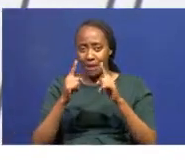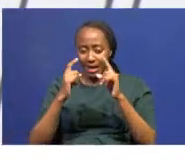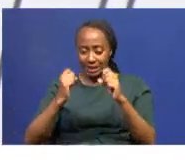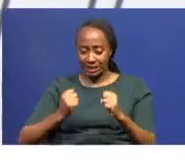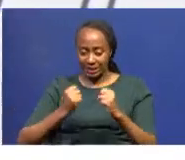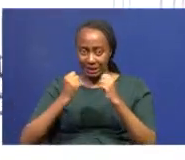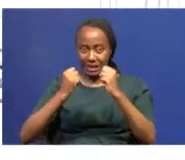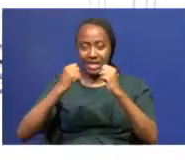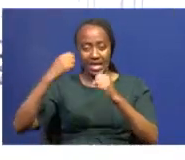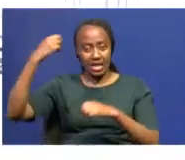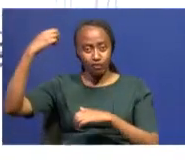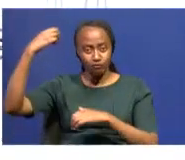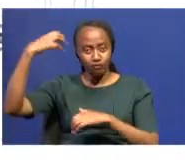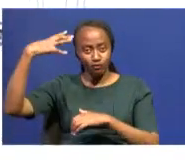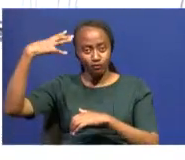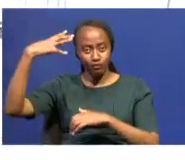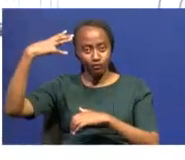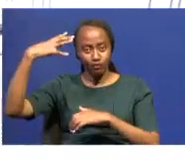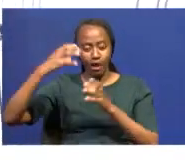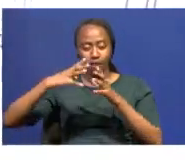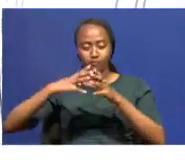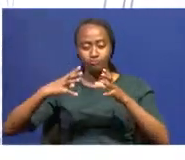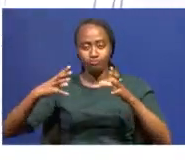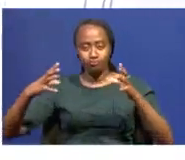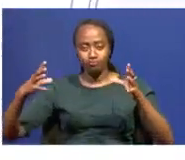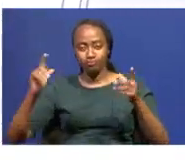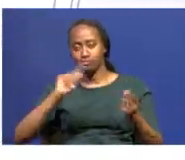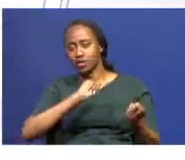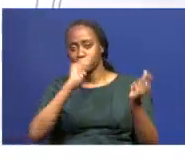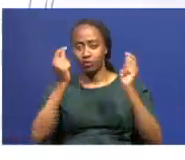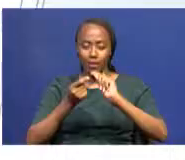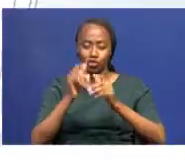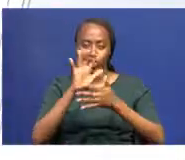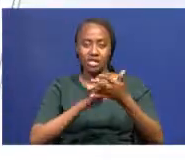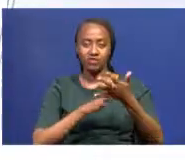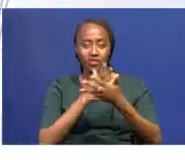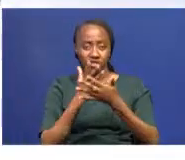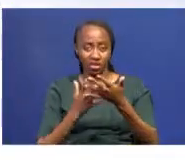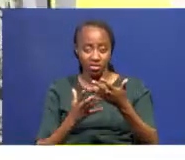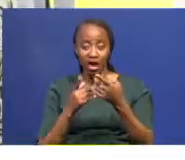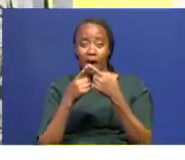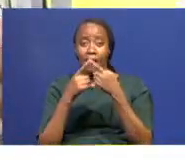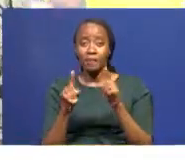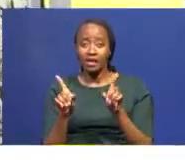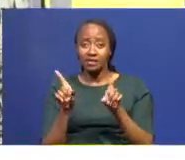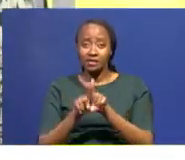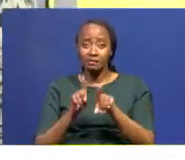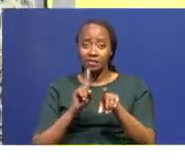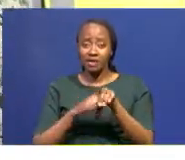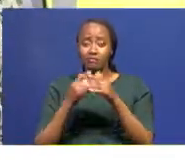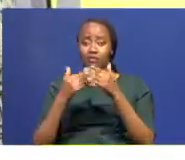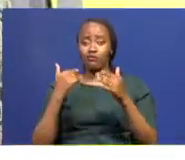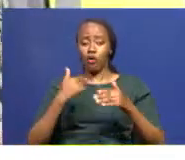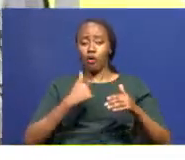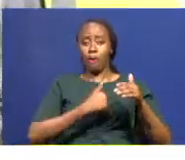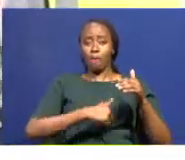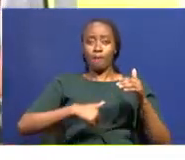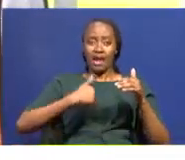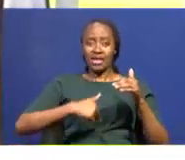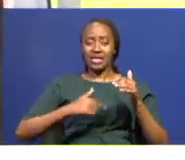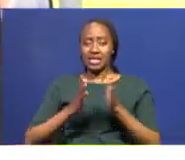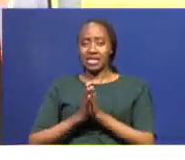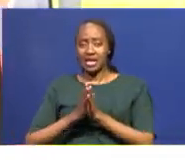grid reliability and expand Kenya's transmission infrastructure. There were problems between Malindi and Garsen and